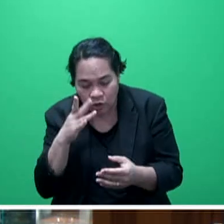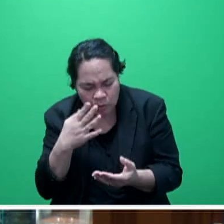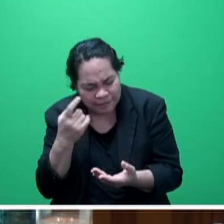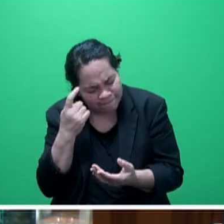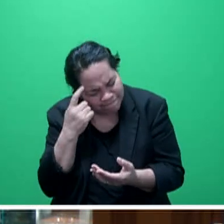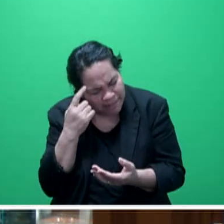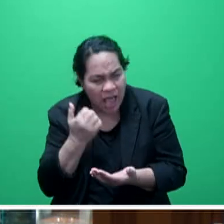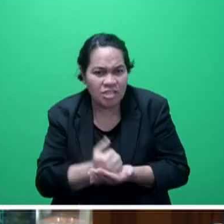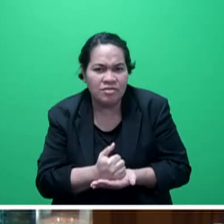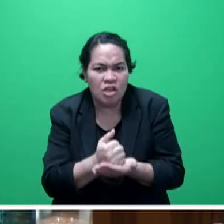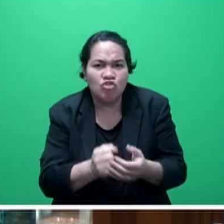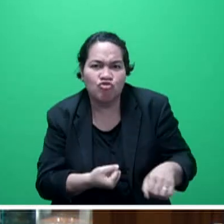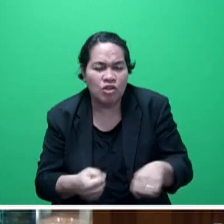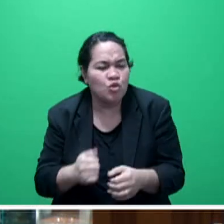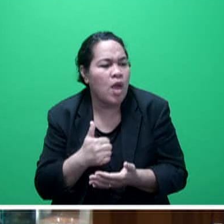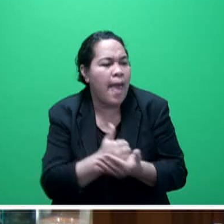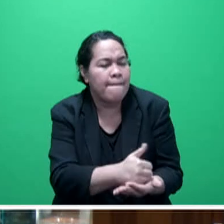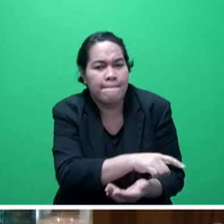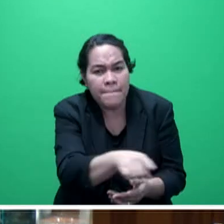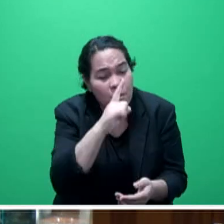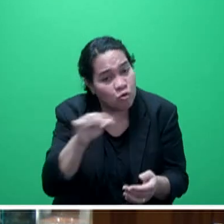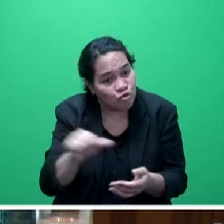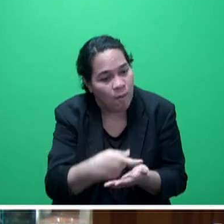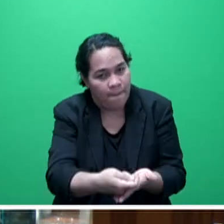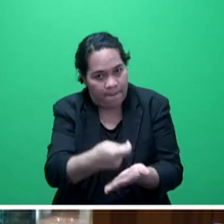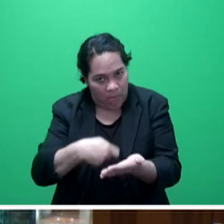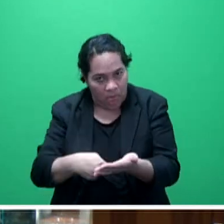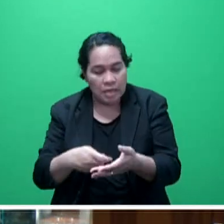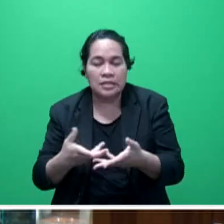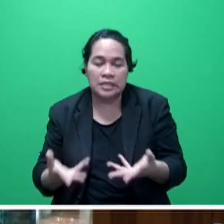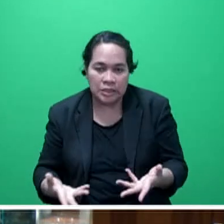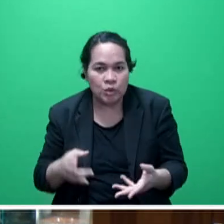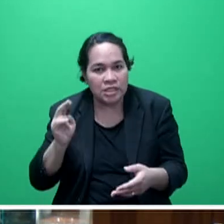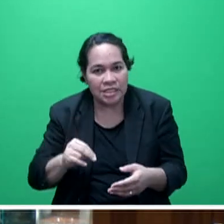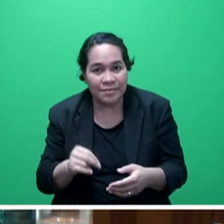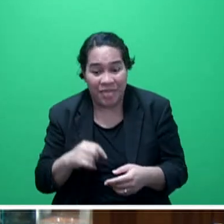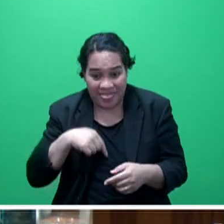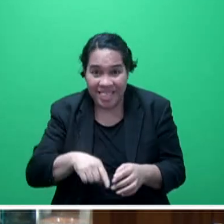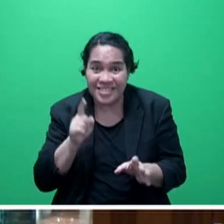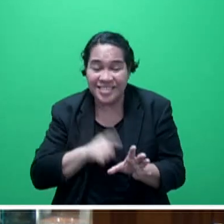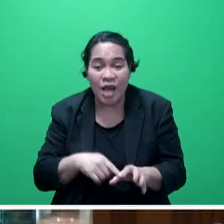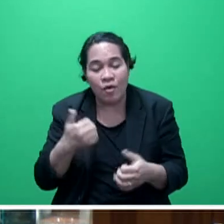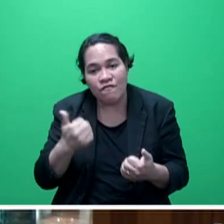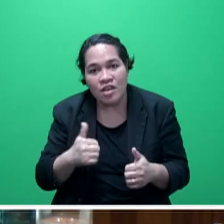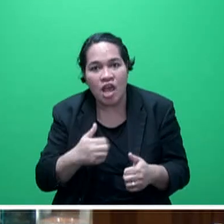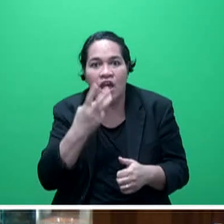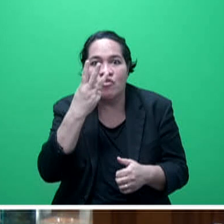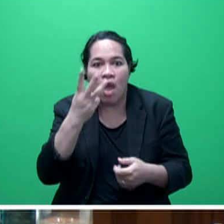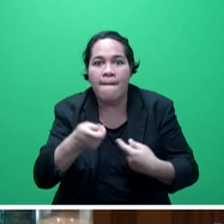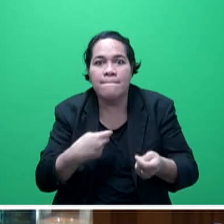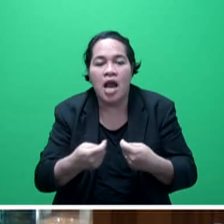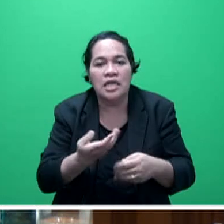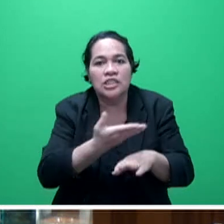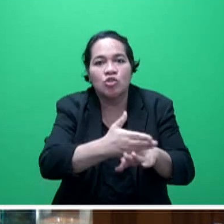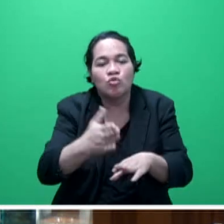to assist ratepayers where necessary. Mr. Speaker, sir, this year we saw the completion of 3 new markets, Namaka,